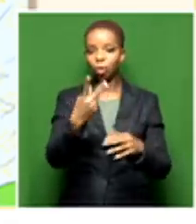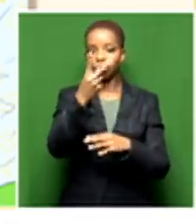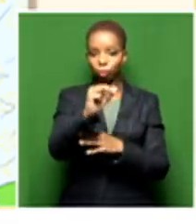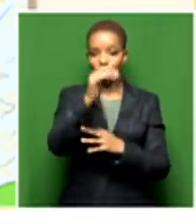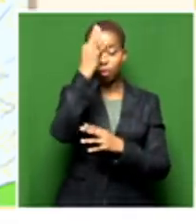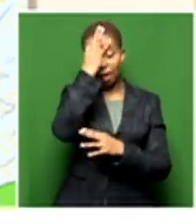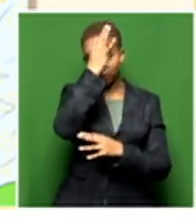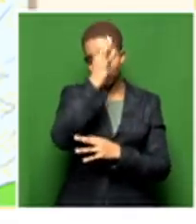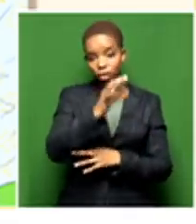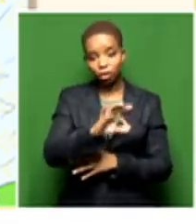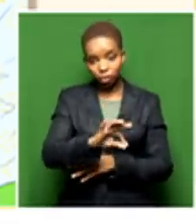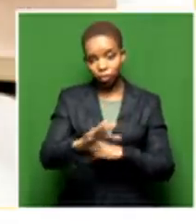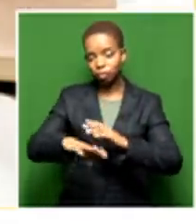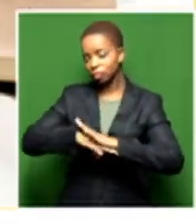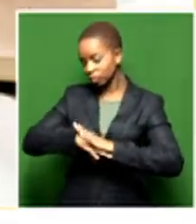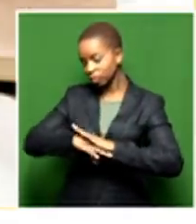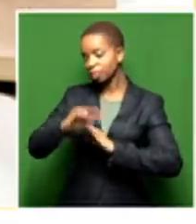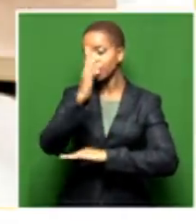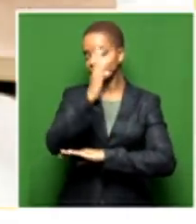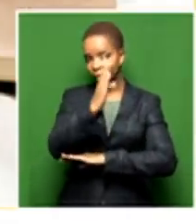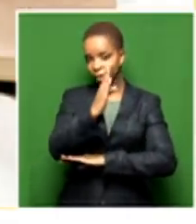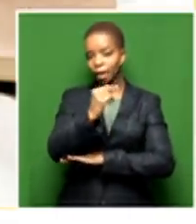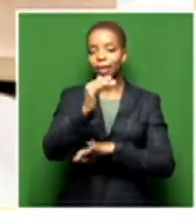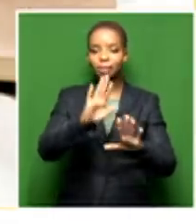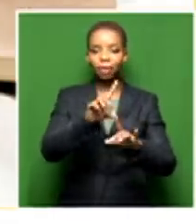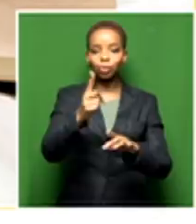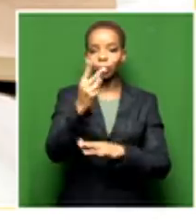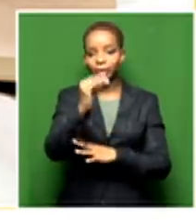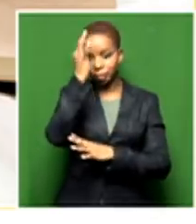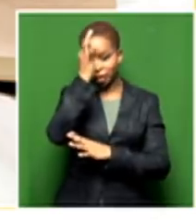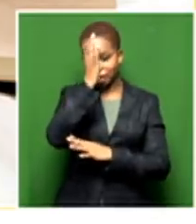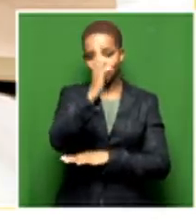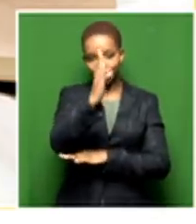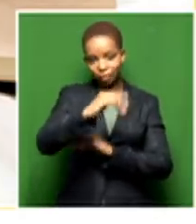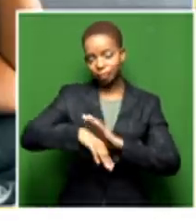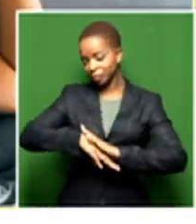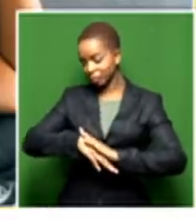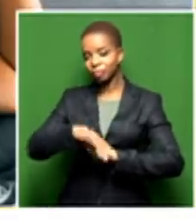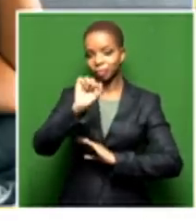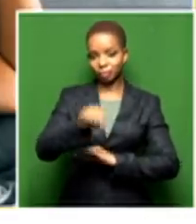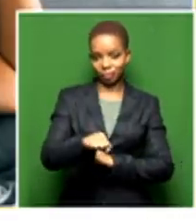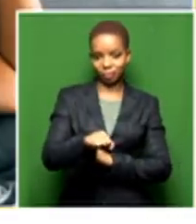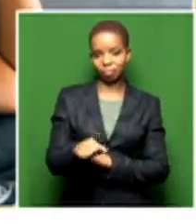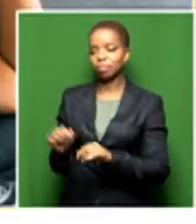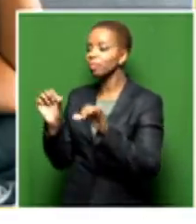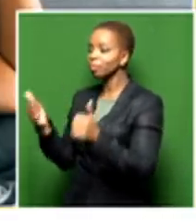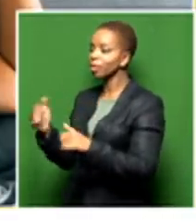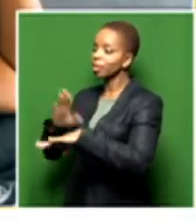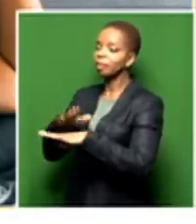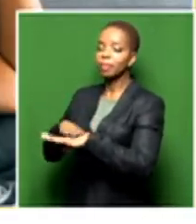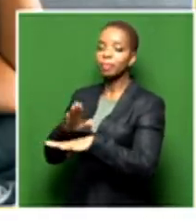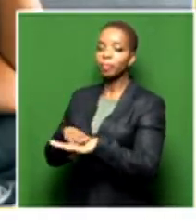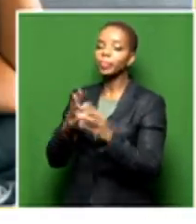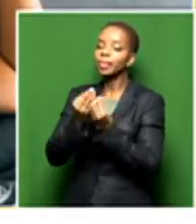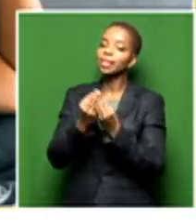body then, you'll battle to fall asleep, in the evening. There are also other effects such as